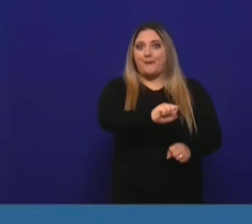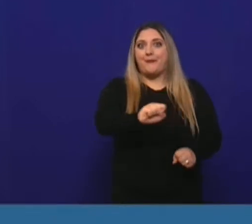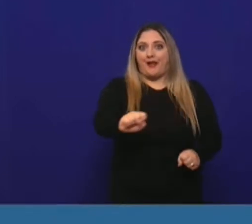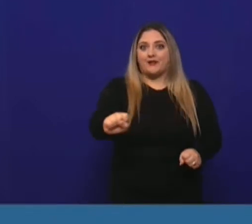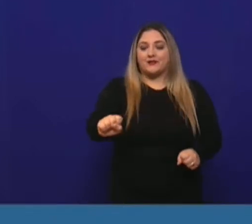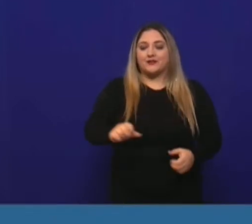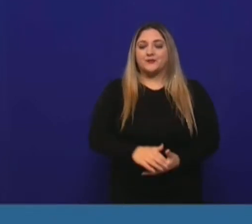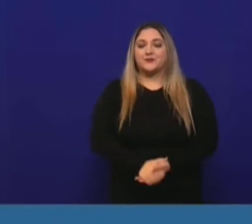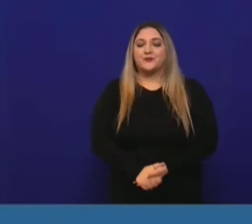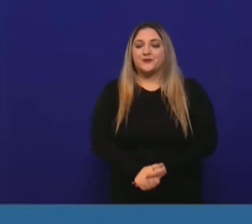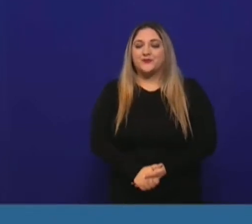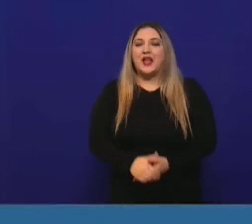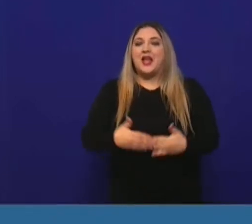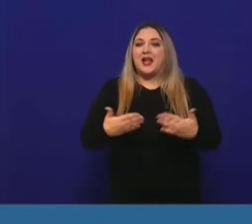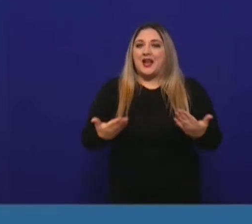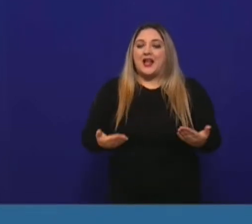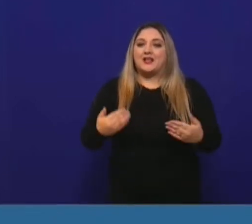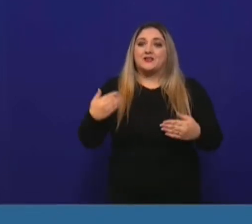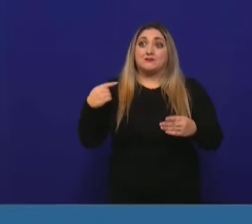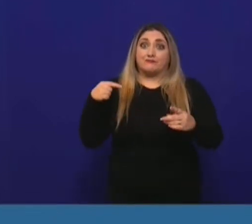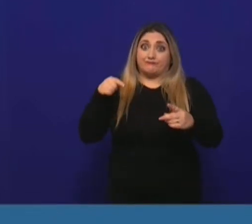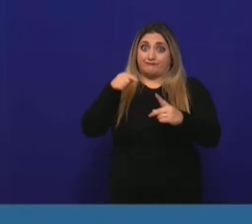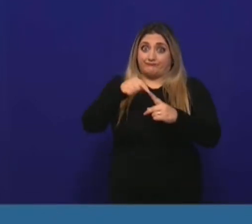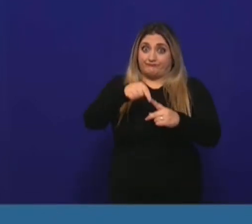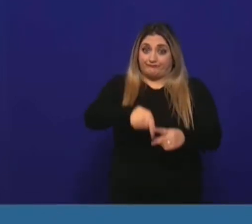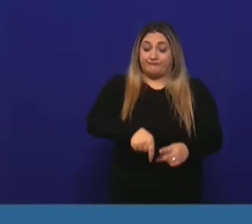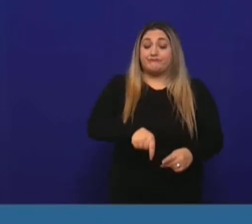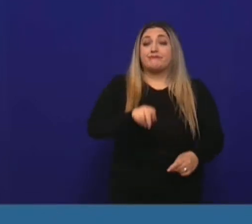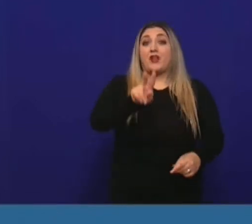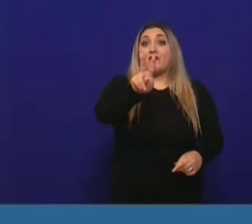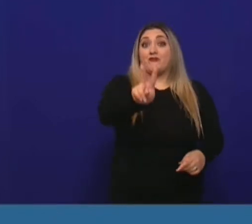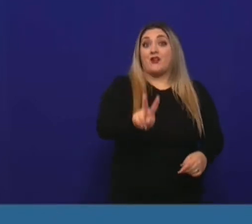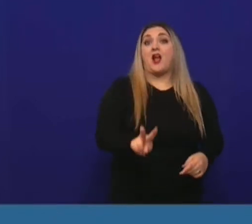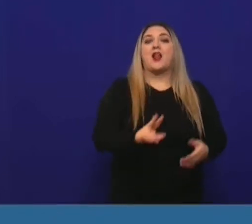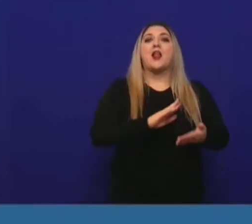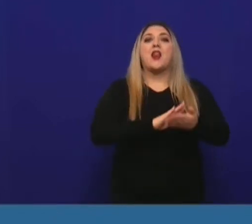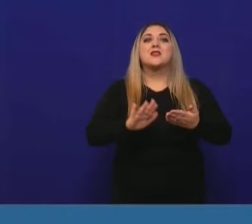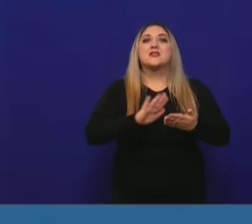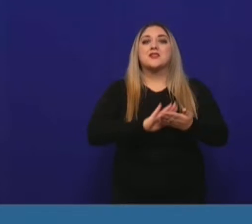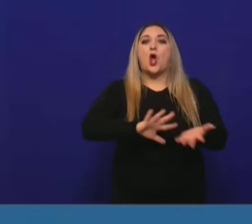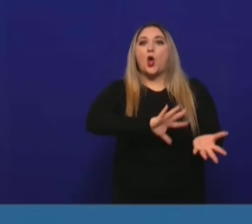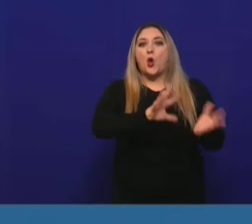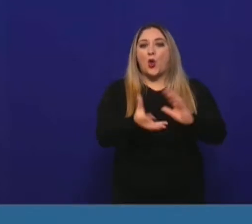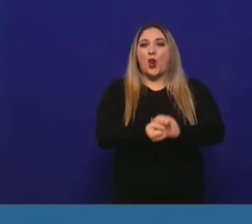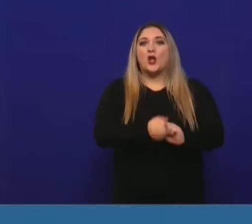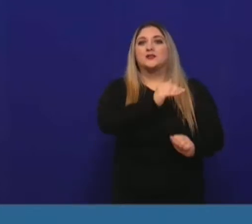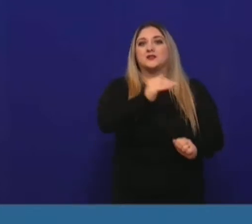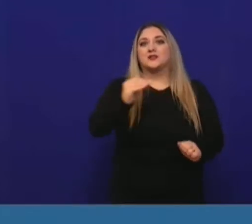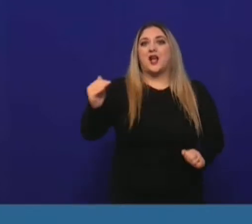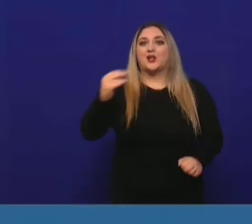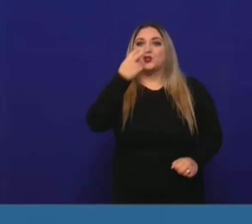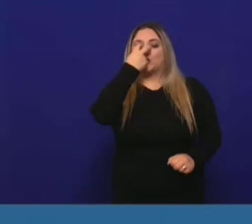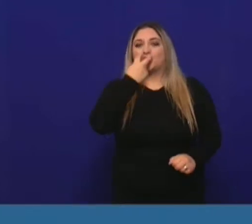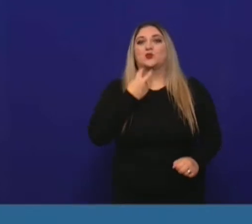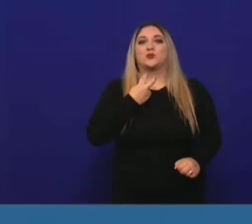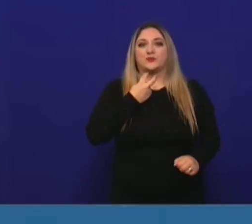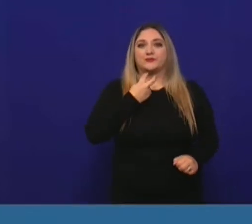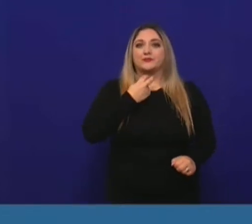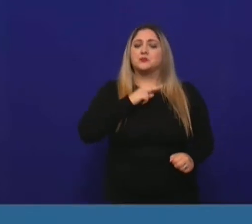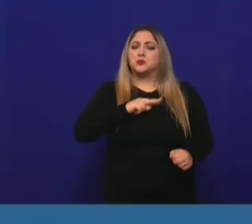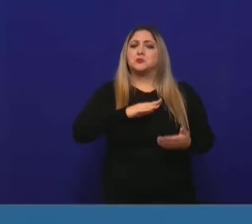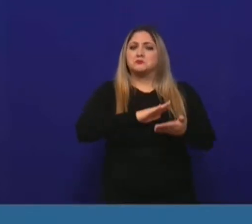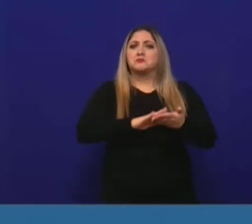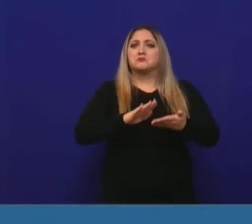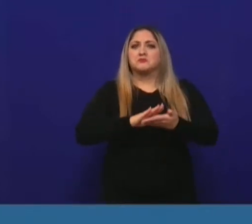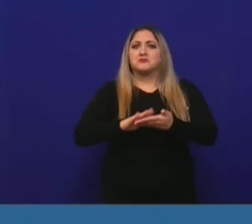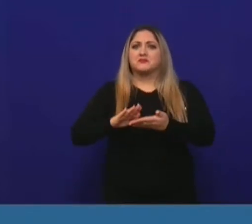magħhom. U allura sa frar aħna nkunu qegħdin lestejna dawn id-djar u anka nkunu għaddejjin sew